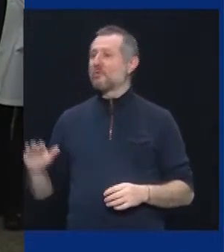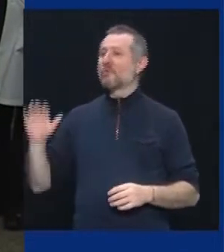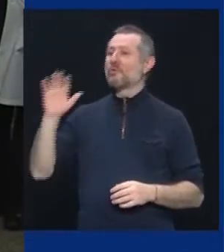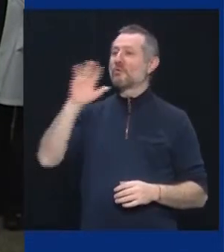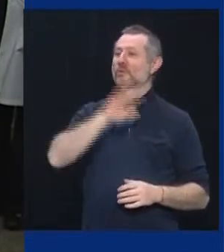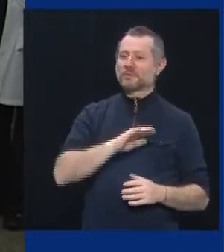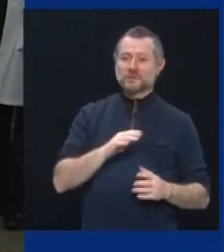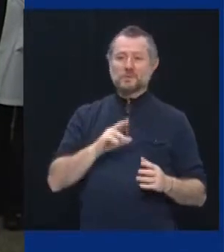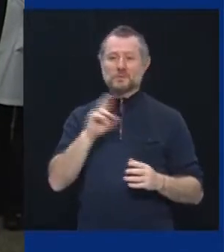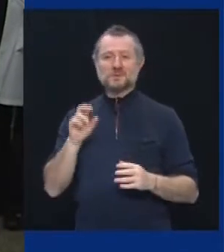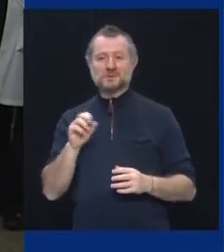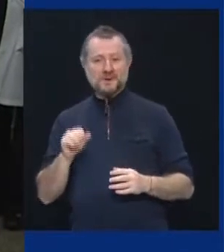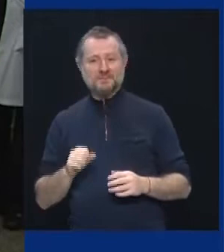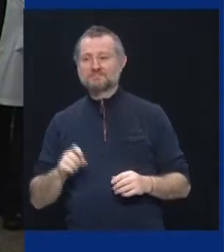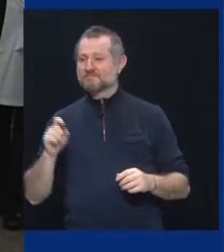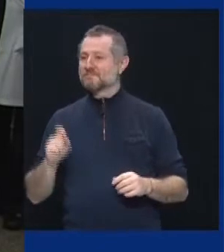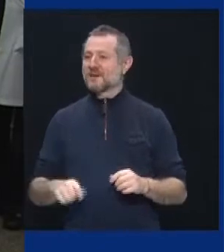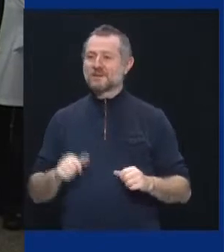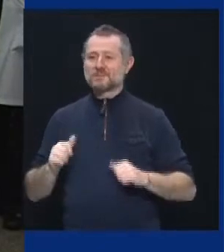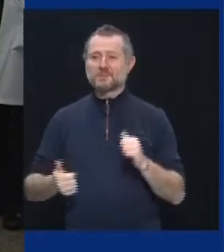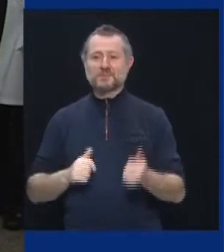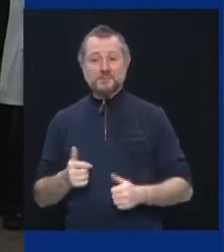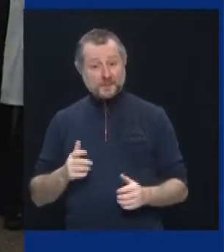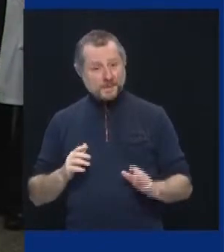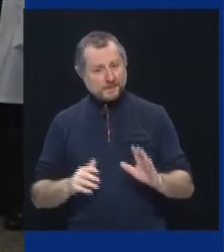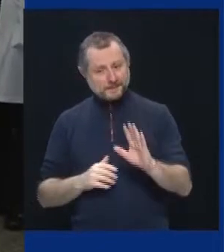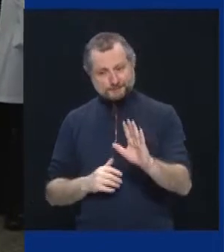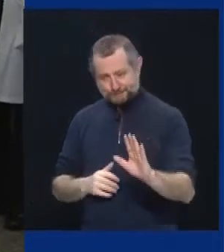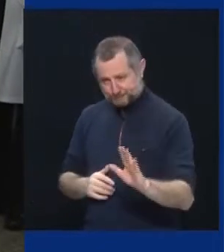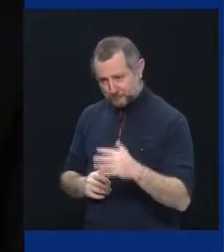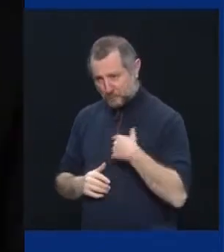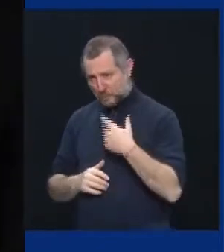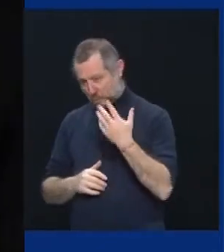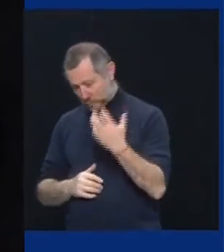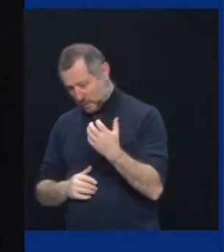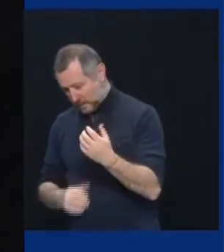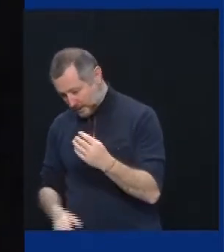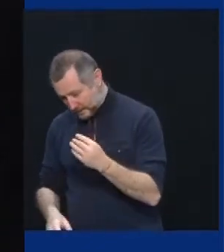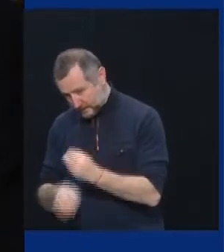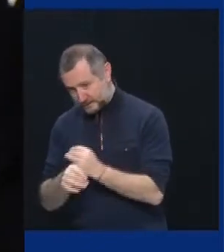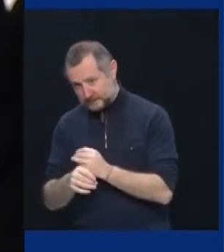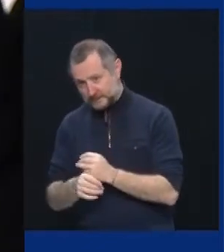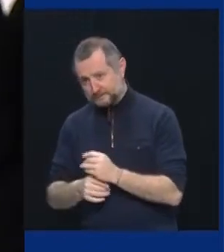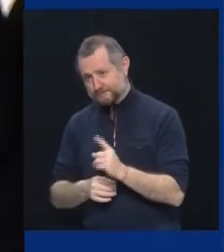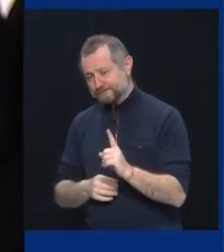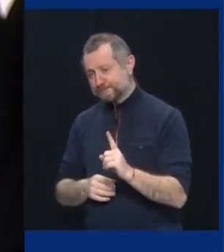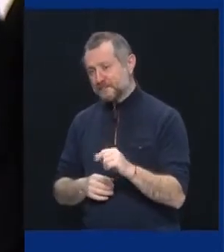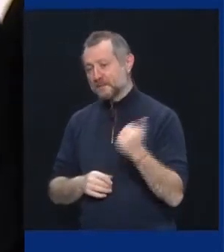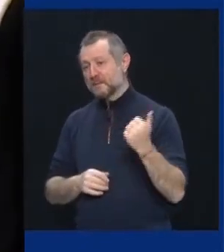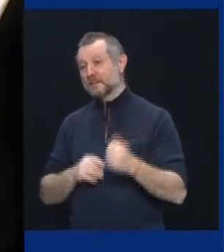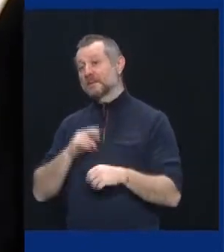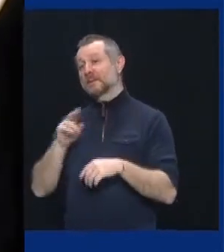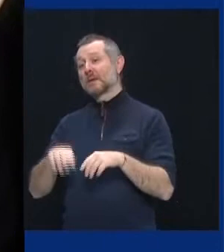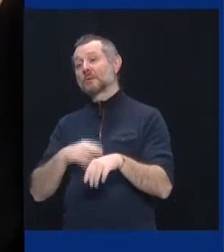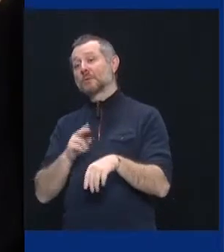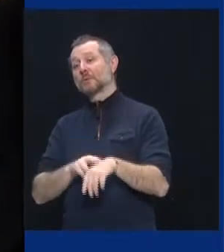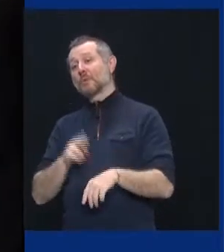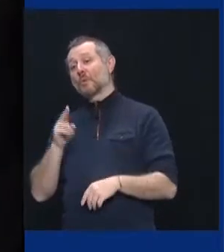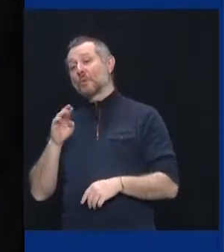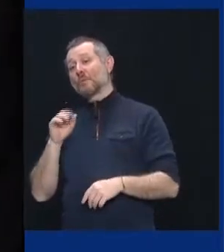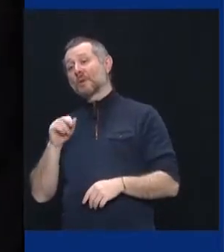the land. Now, I want to add something else. The National Urban League just